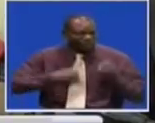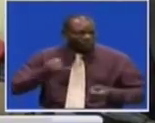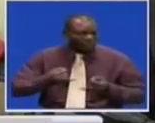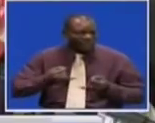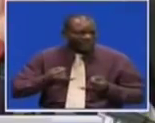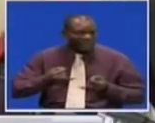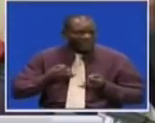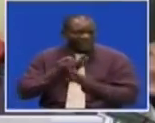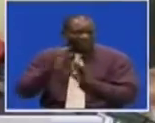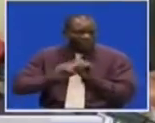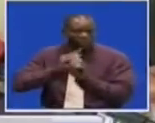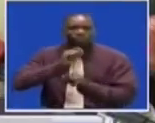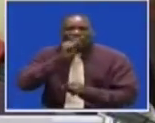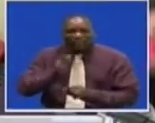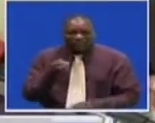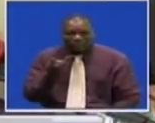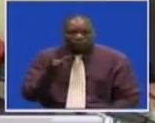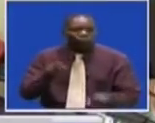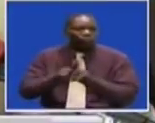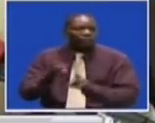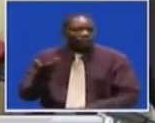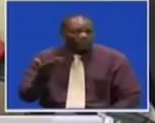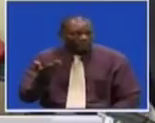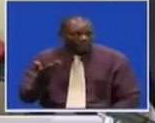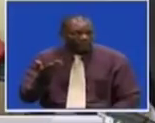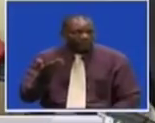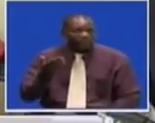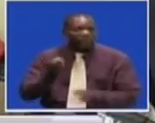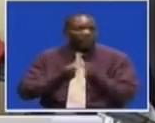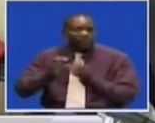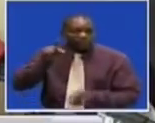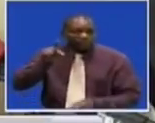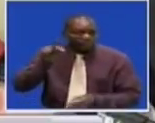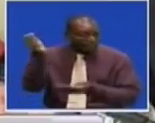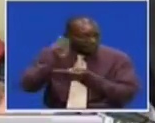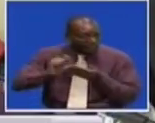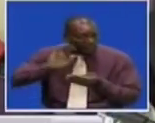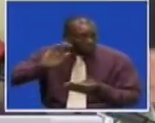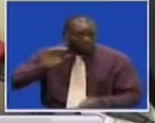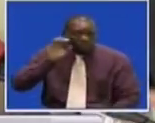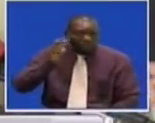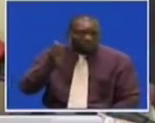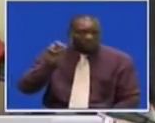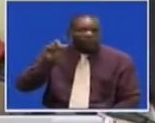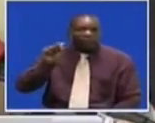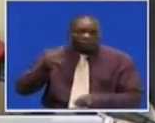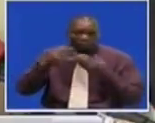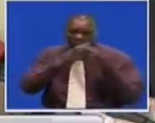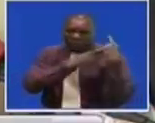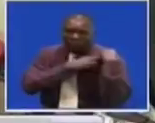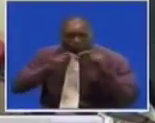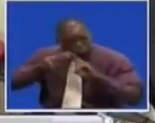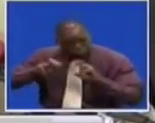different things. During the briefing, Ms. Celia disclosed that her permanent secretary, Chandaka Solo, has been tasked to investigate the alleged